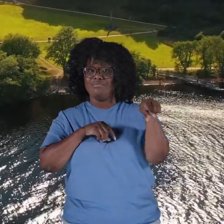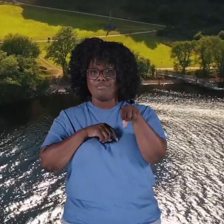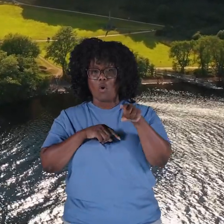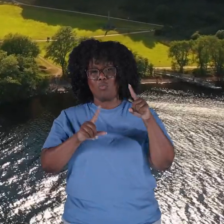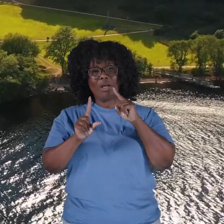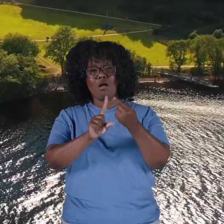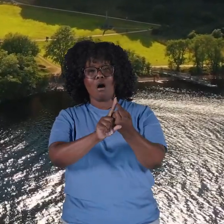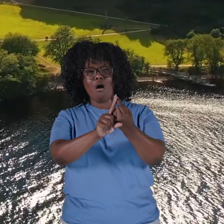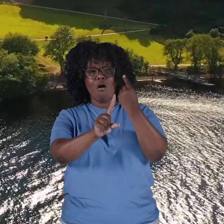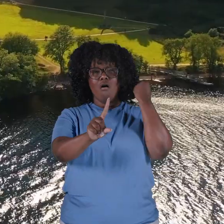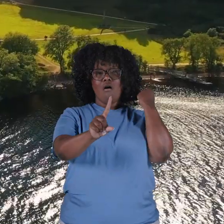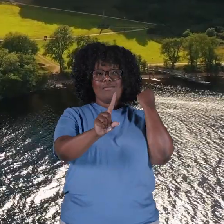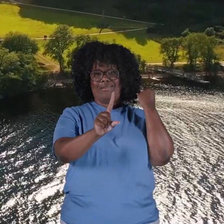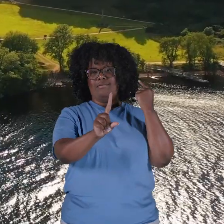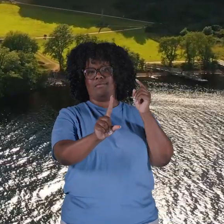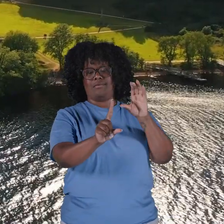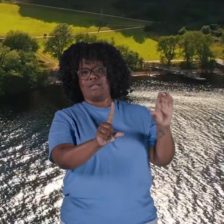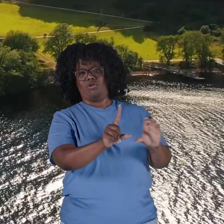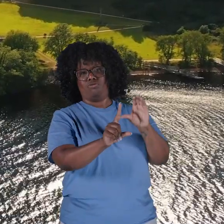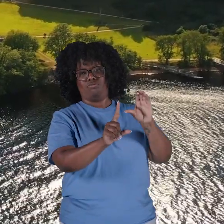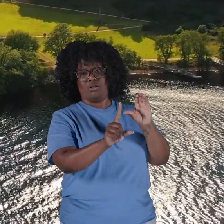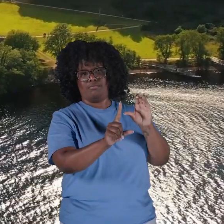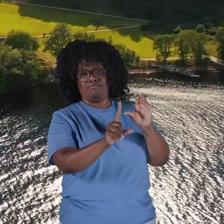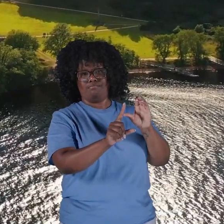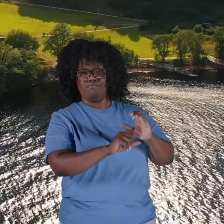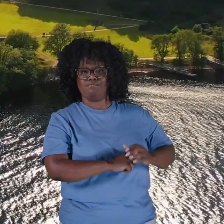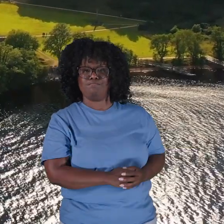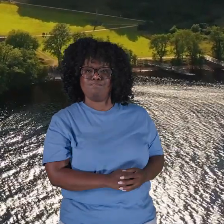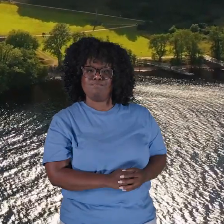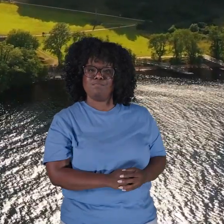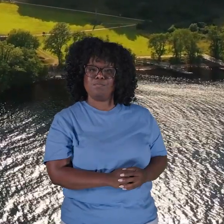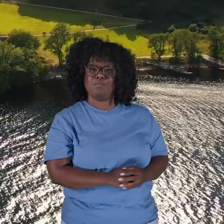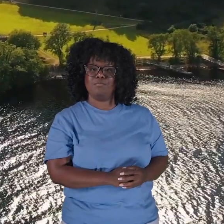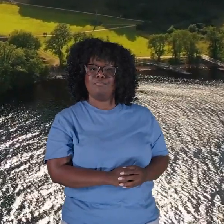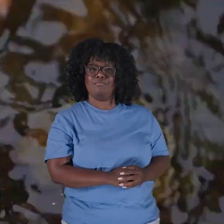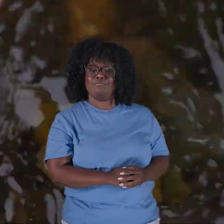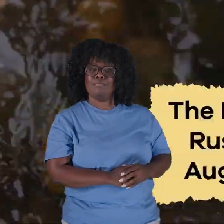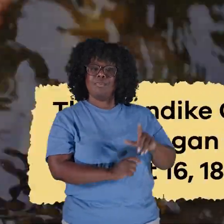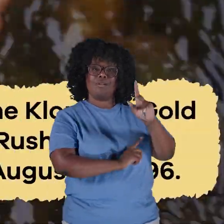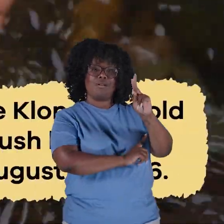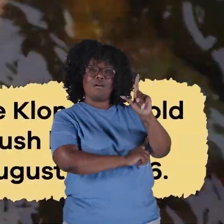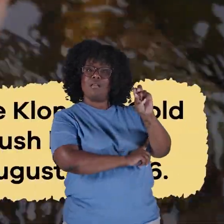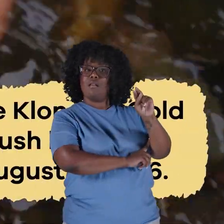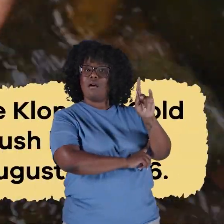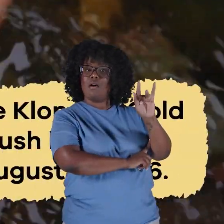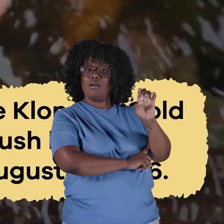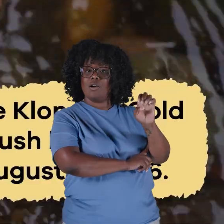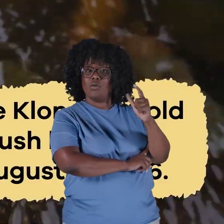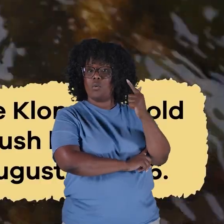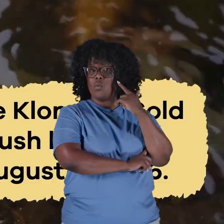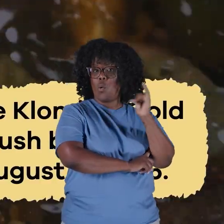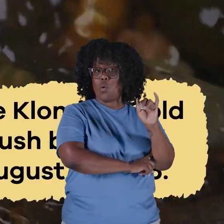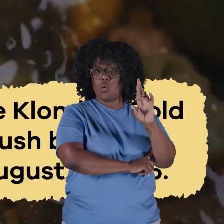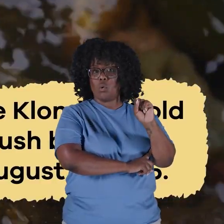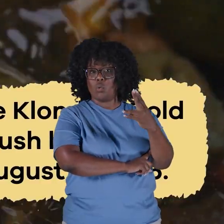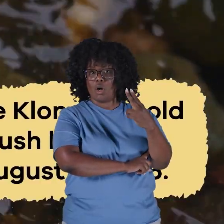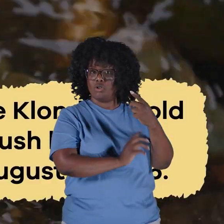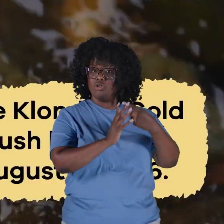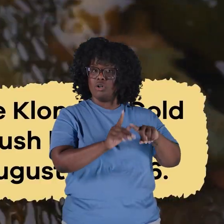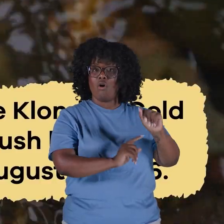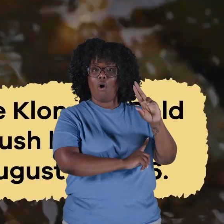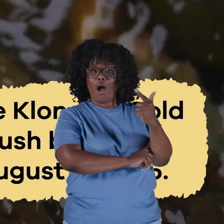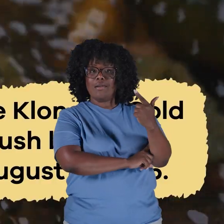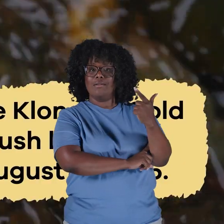sightings date all the way back to the 6th century CE. The Klondike Gold Rush began